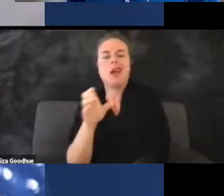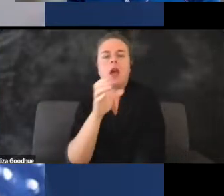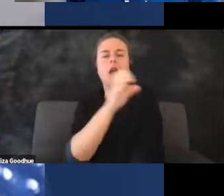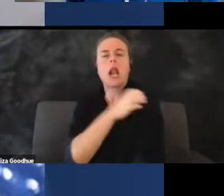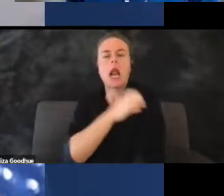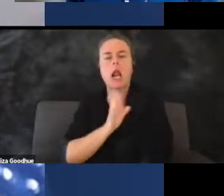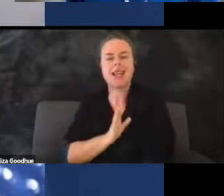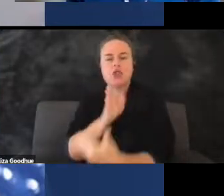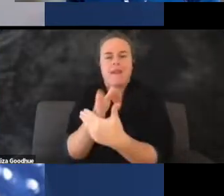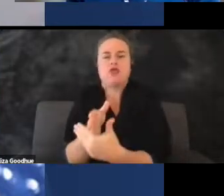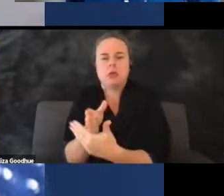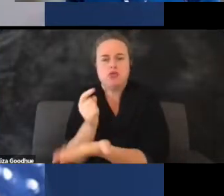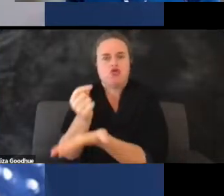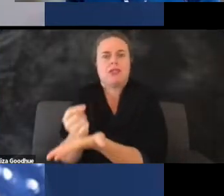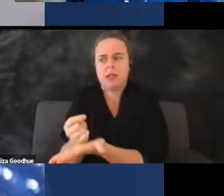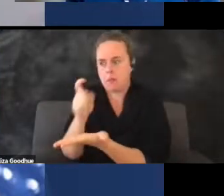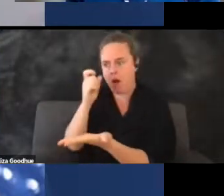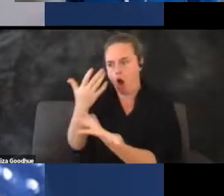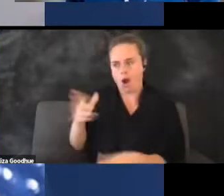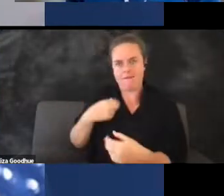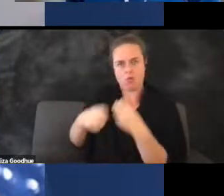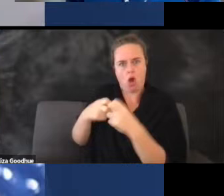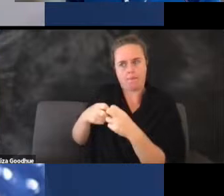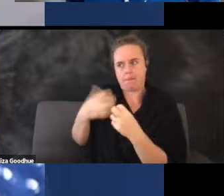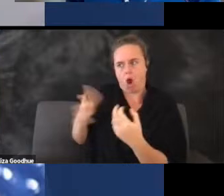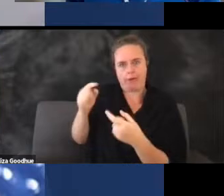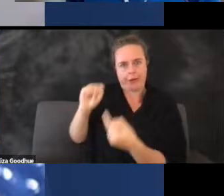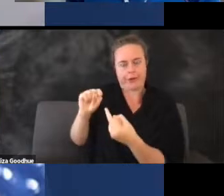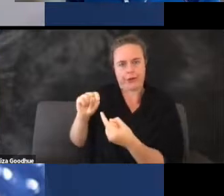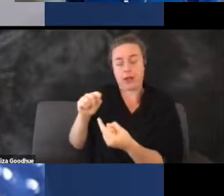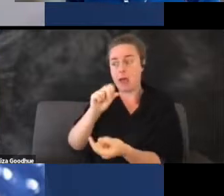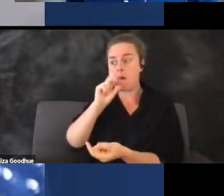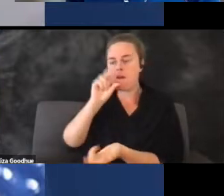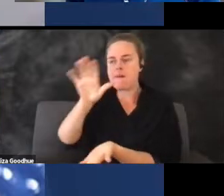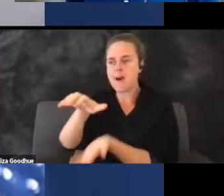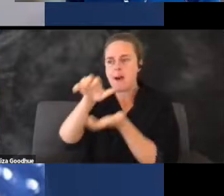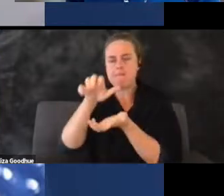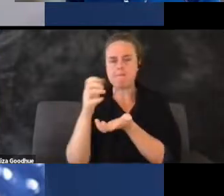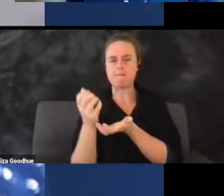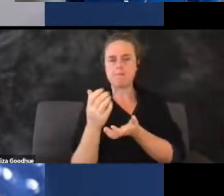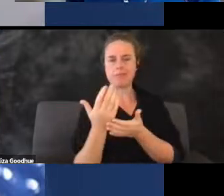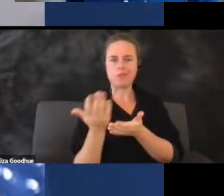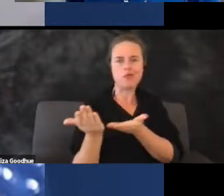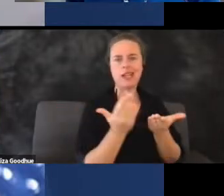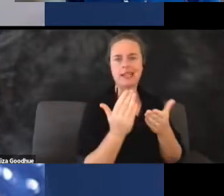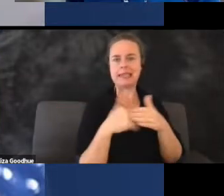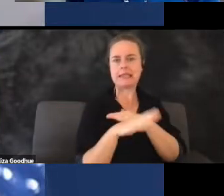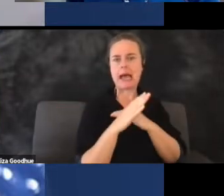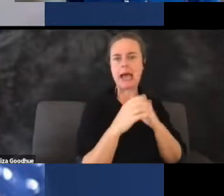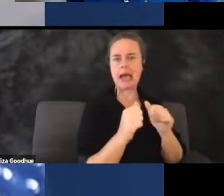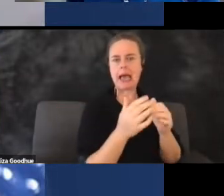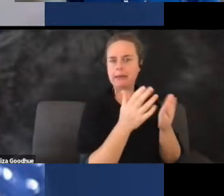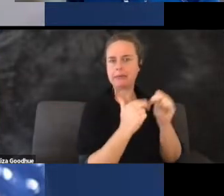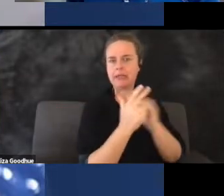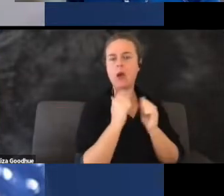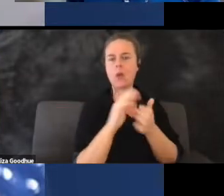hurt. We pick the duck up, and we take him inside, and we clean the duck with